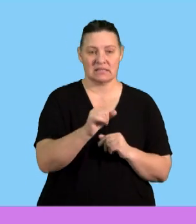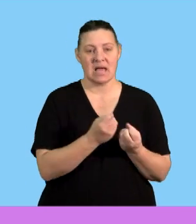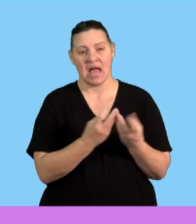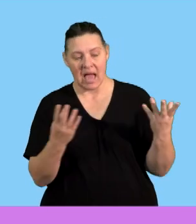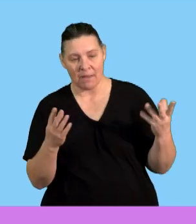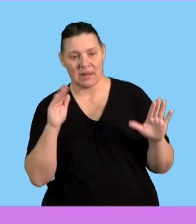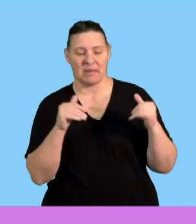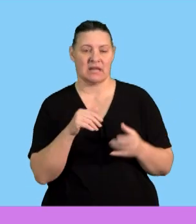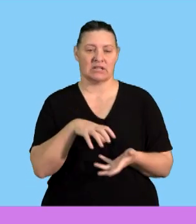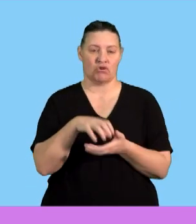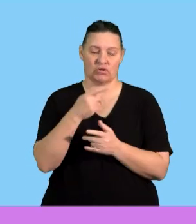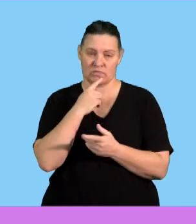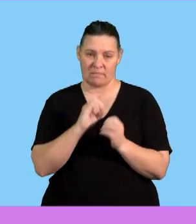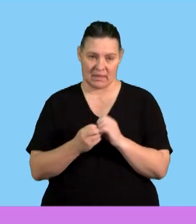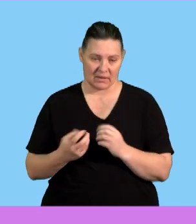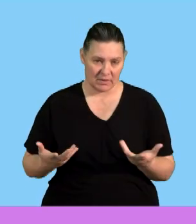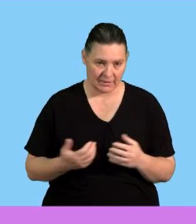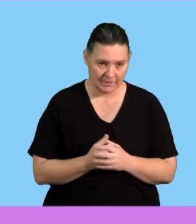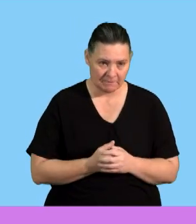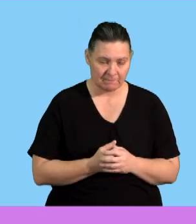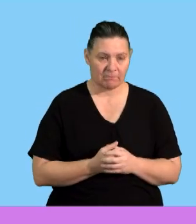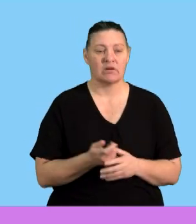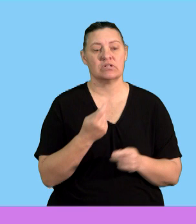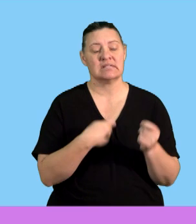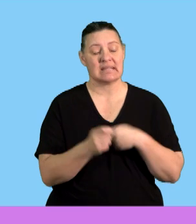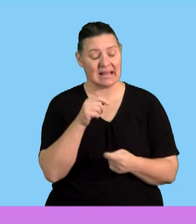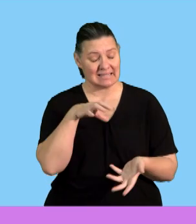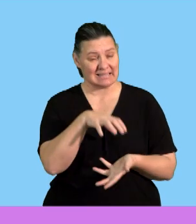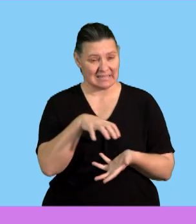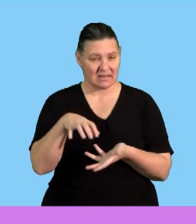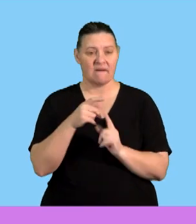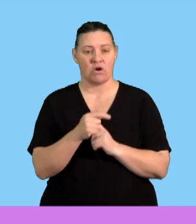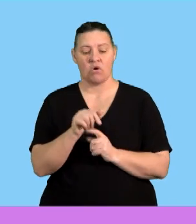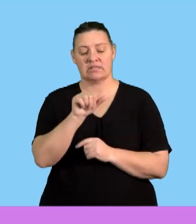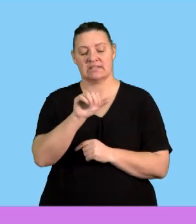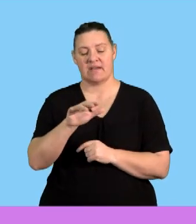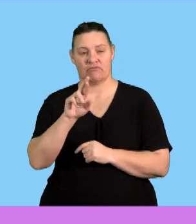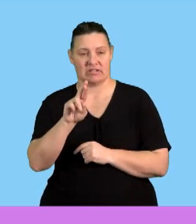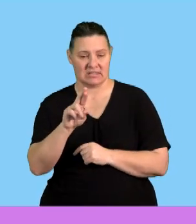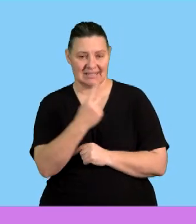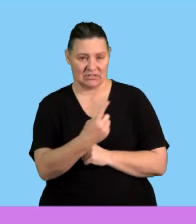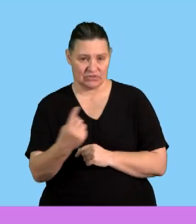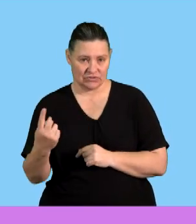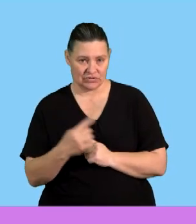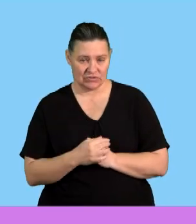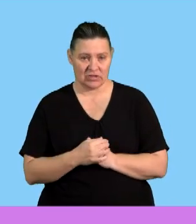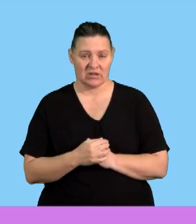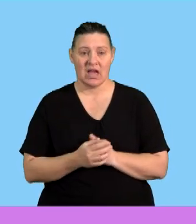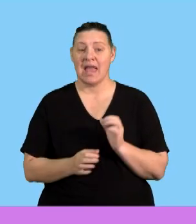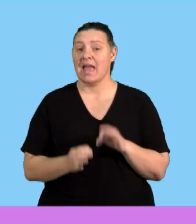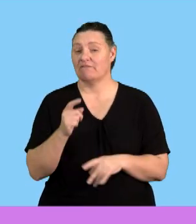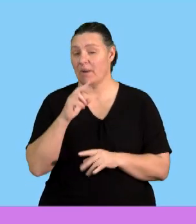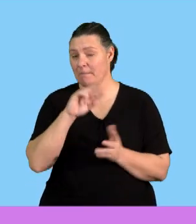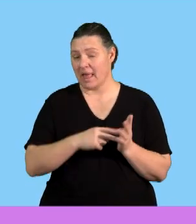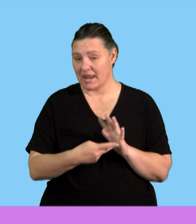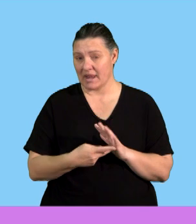bunny chows she makes. She sells a bunny chow for 65 Rand each. If she plans